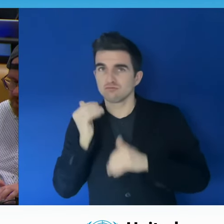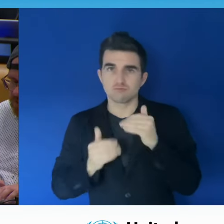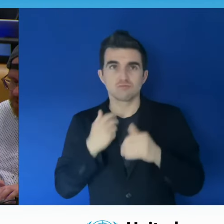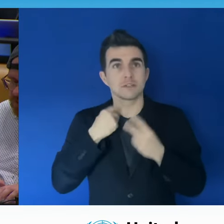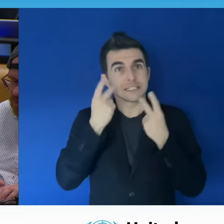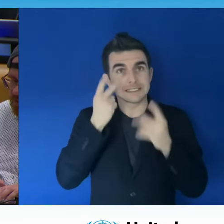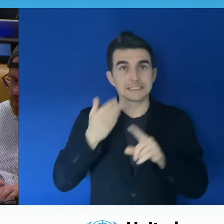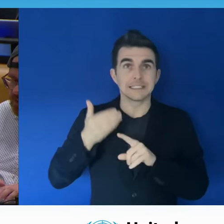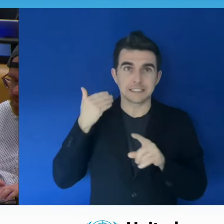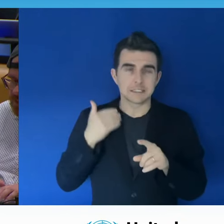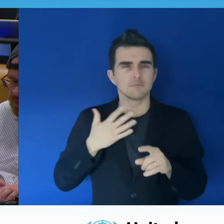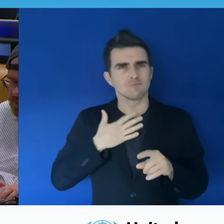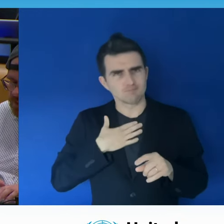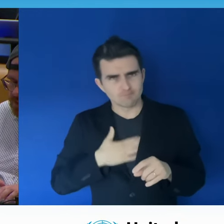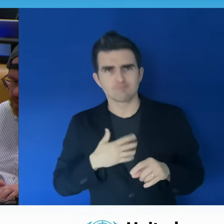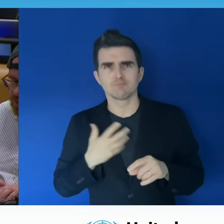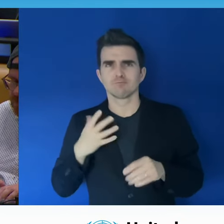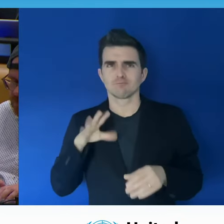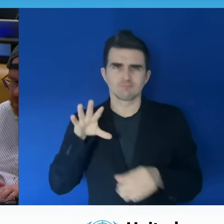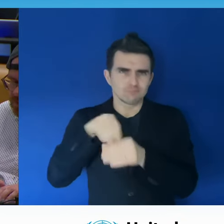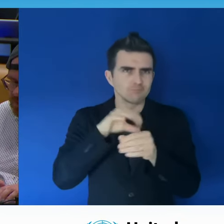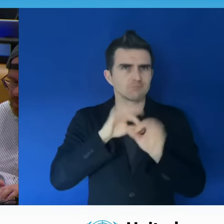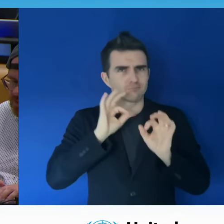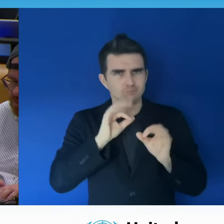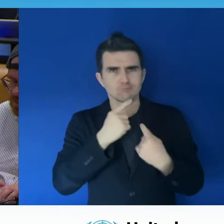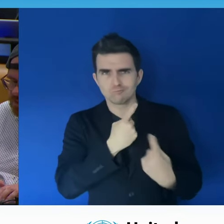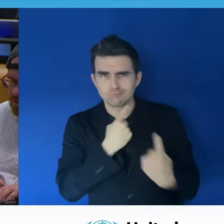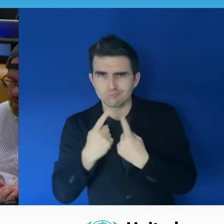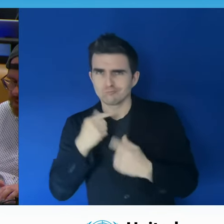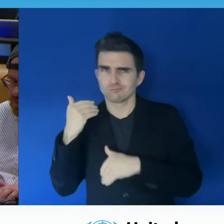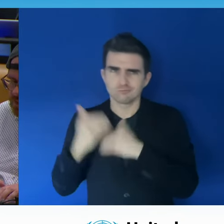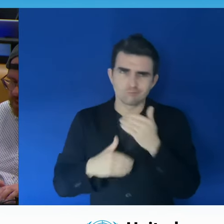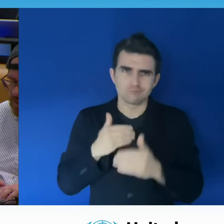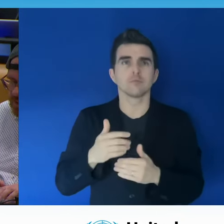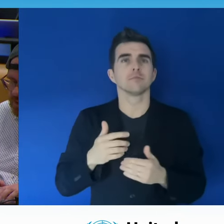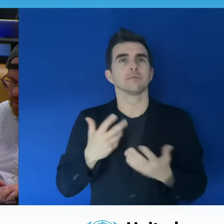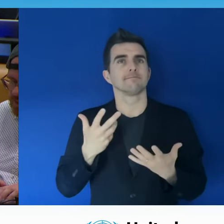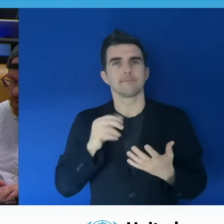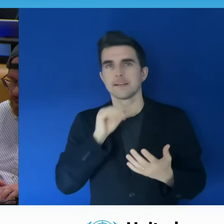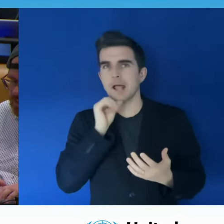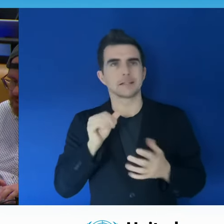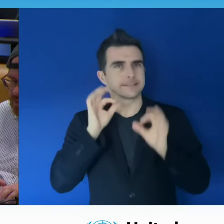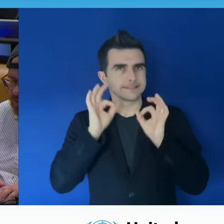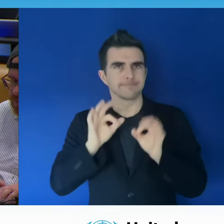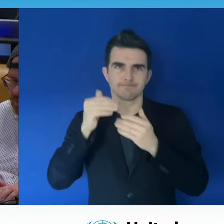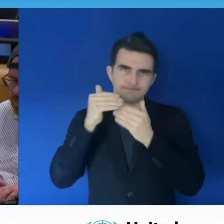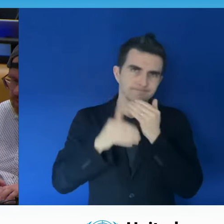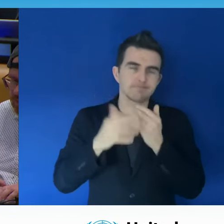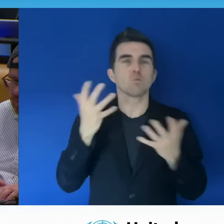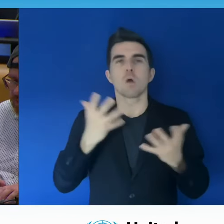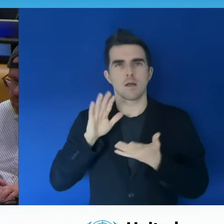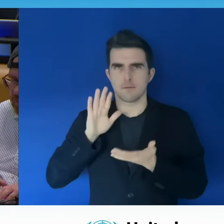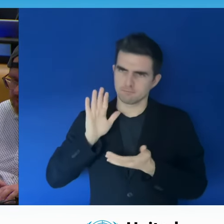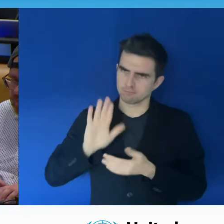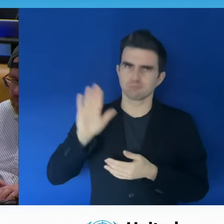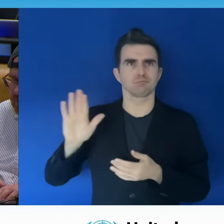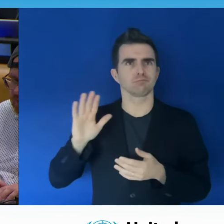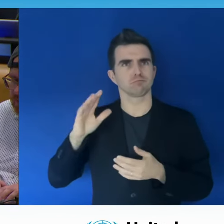the concrete possibility of expressing opinions at the decision-making level.